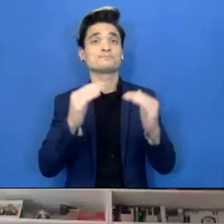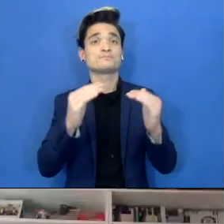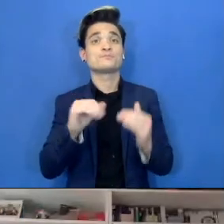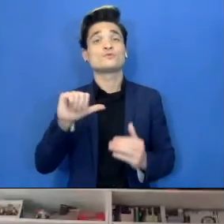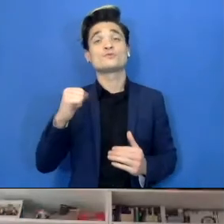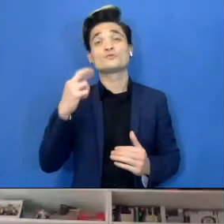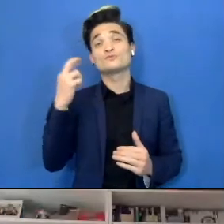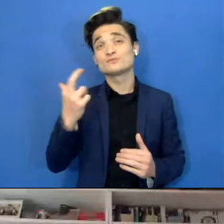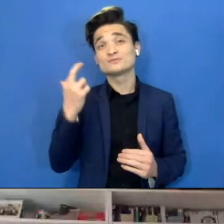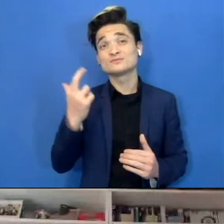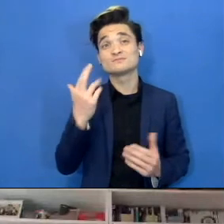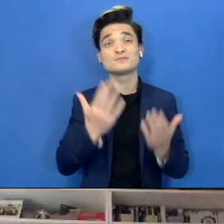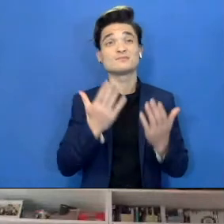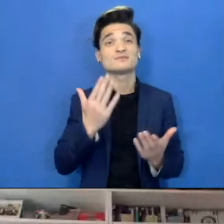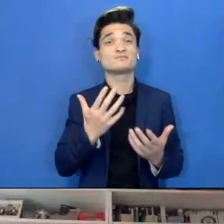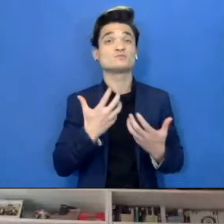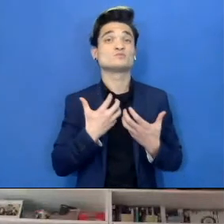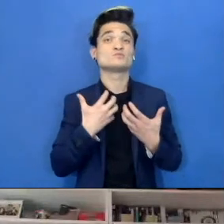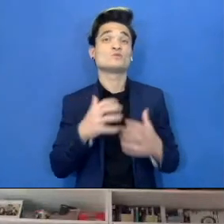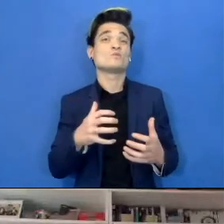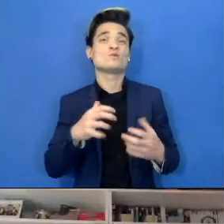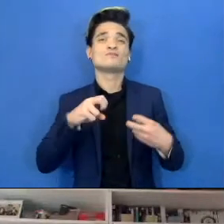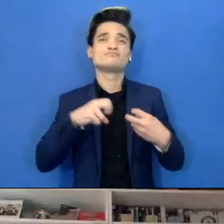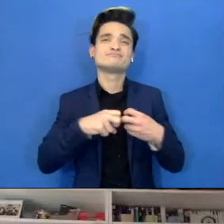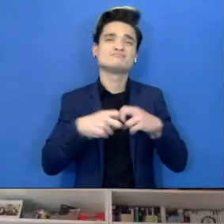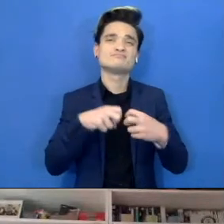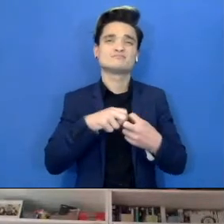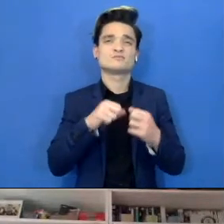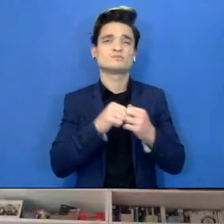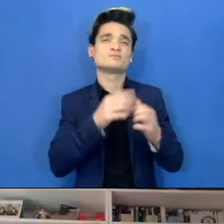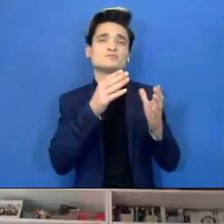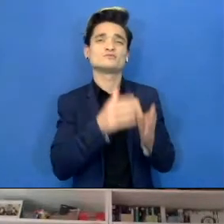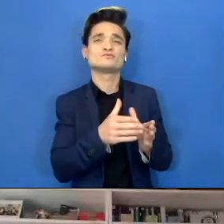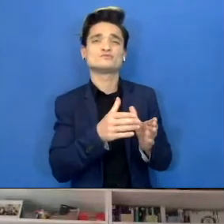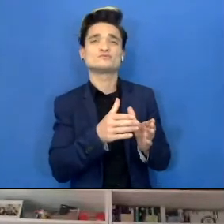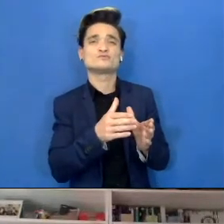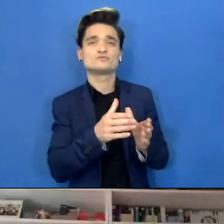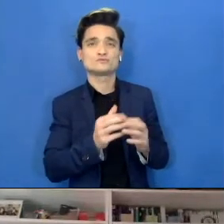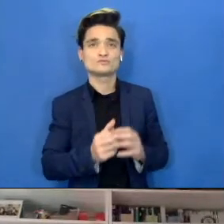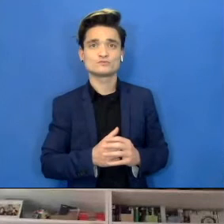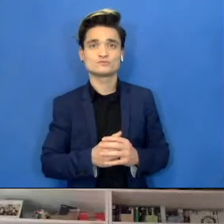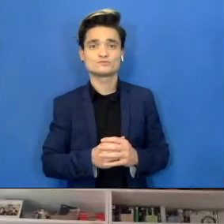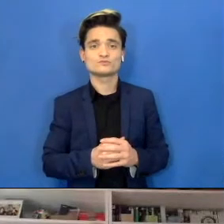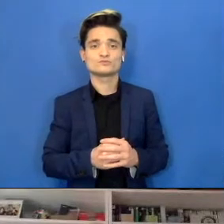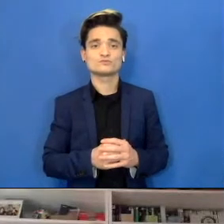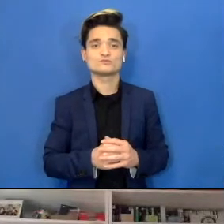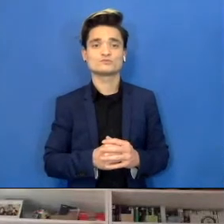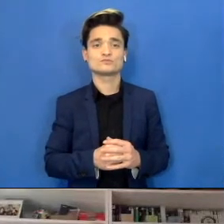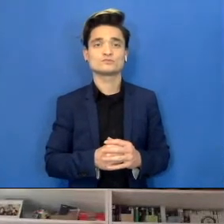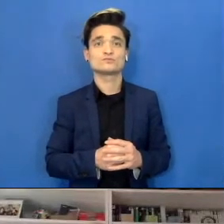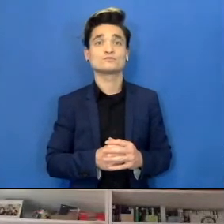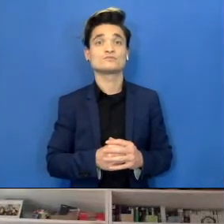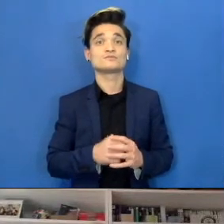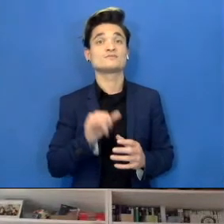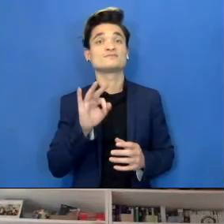problems for others. I don't know, if we're talking about a film scenario, for example, if you're filming and lots of money is going into